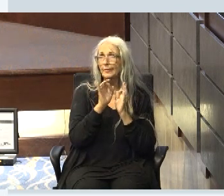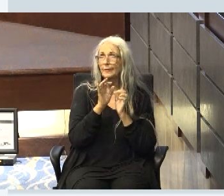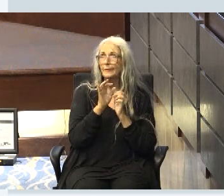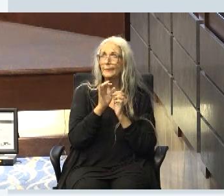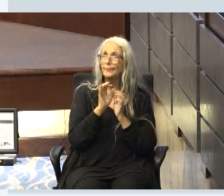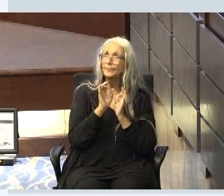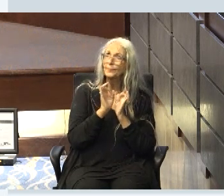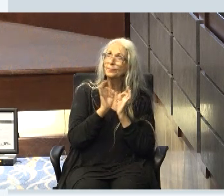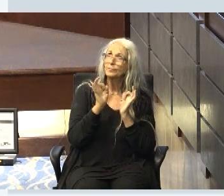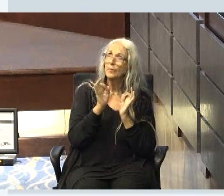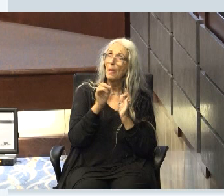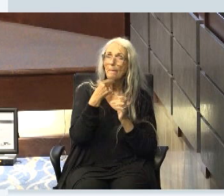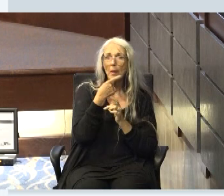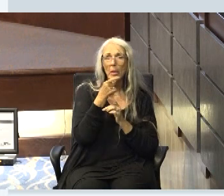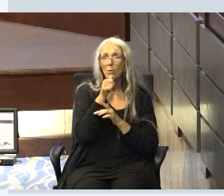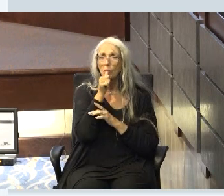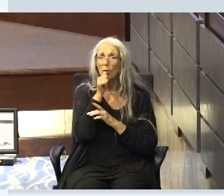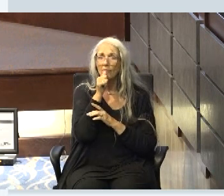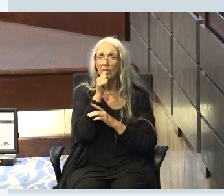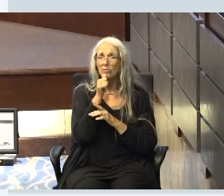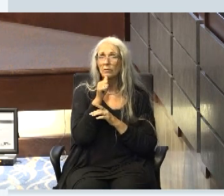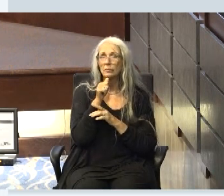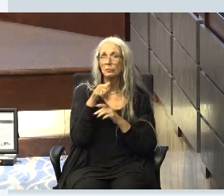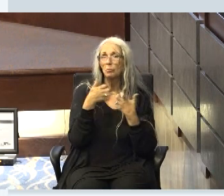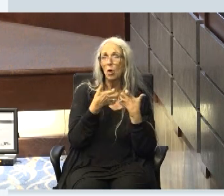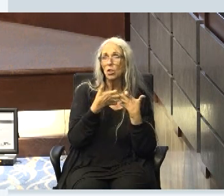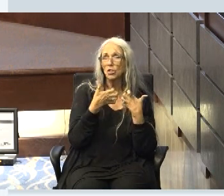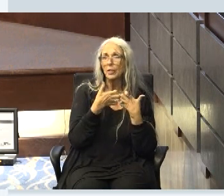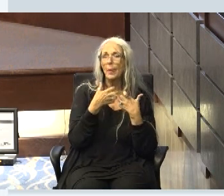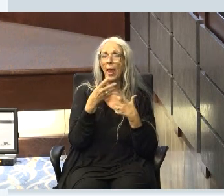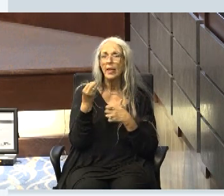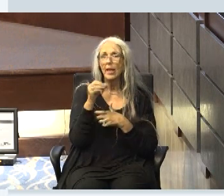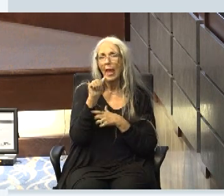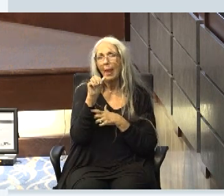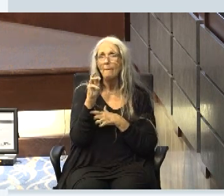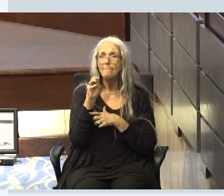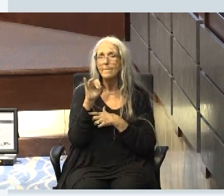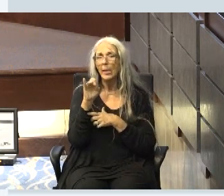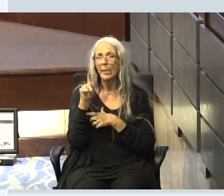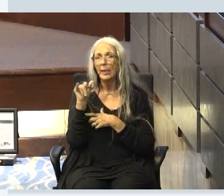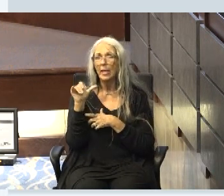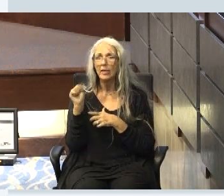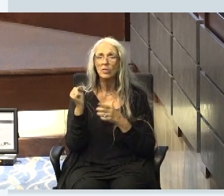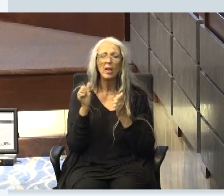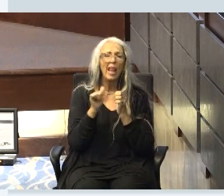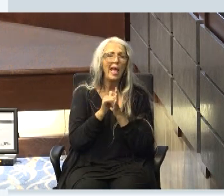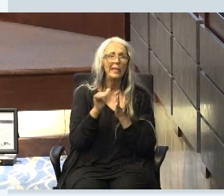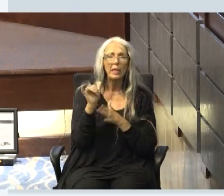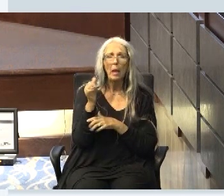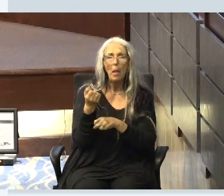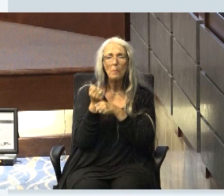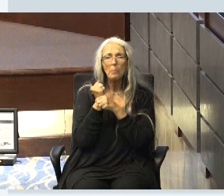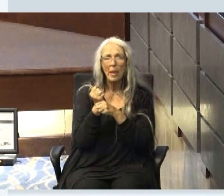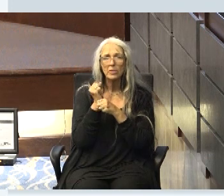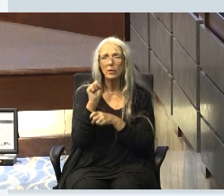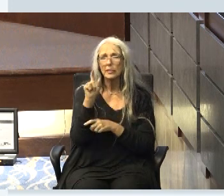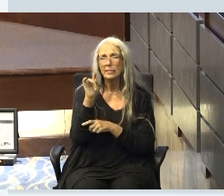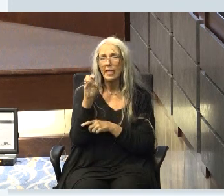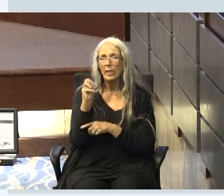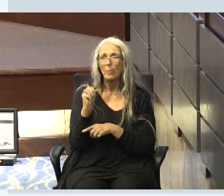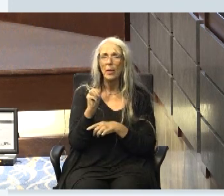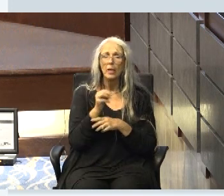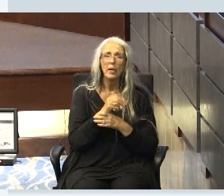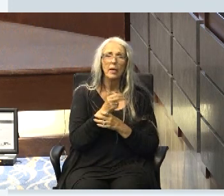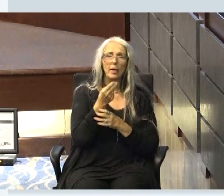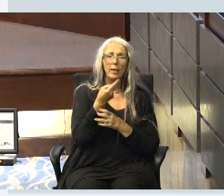or public-private partnership facilities and amenities, particularly the baseball stadium concept, the convention center and